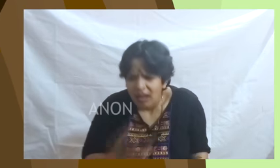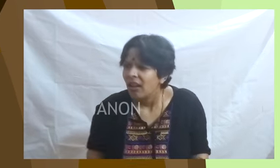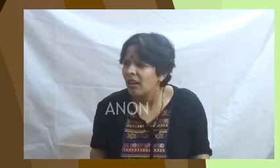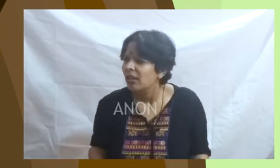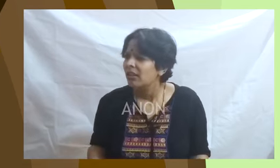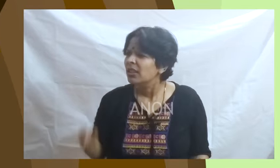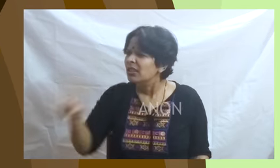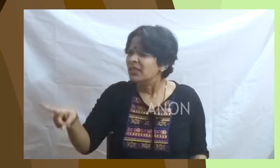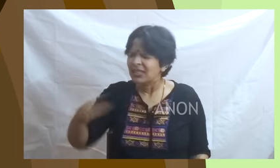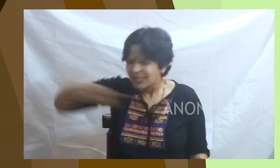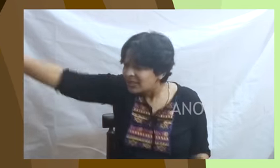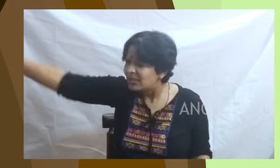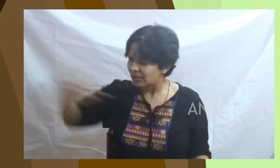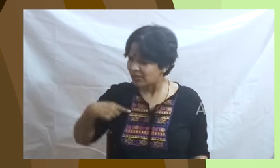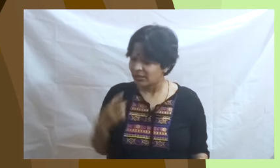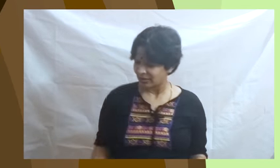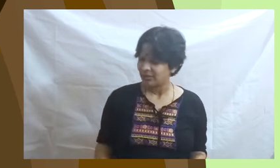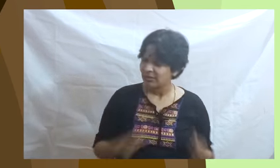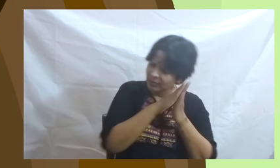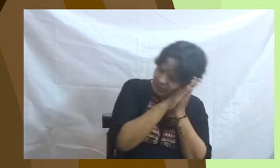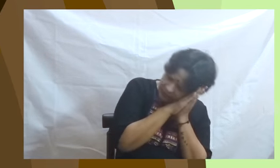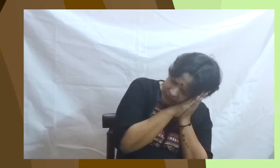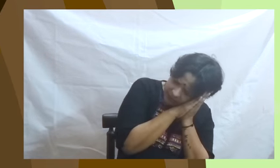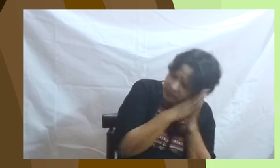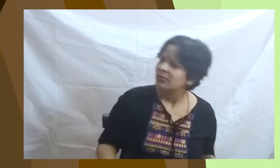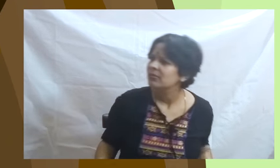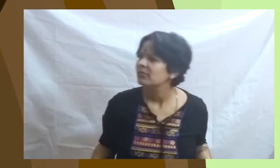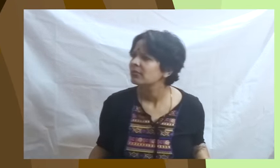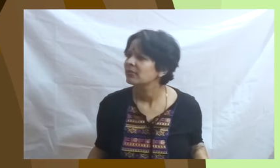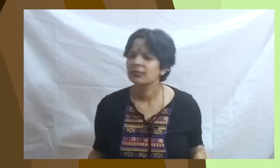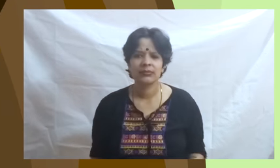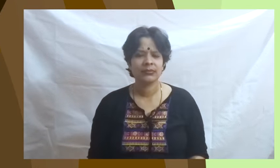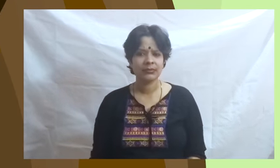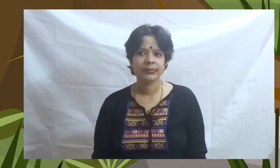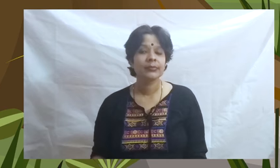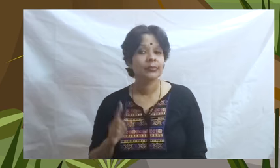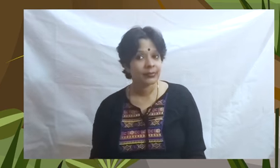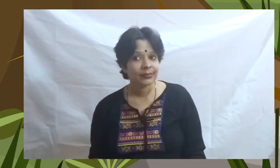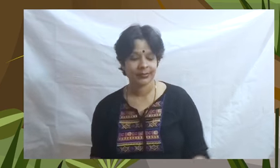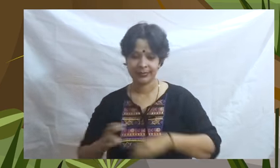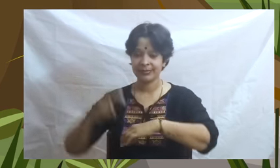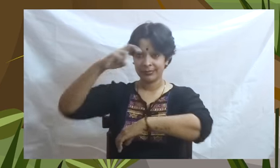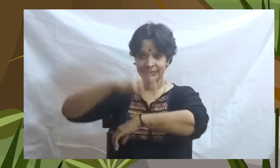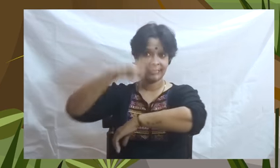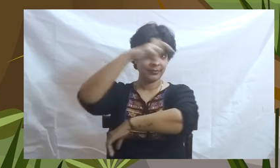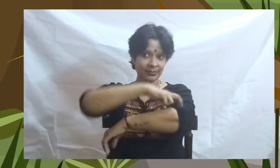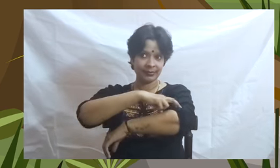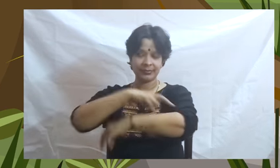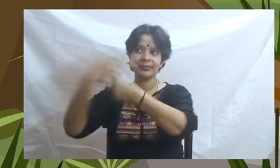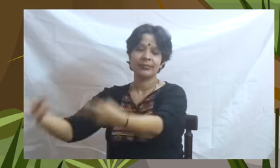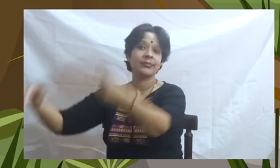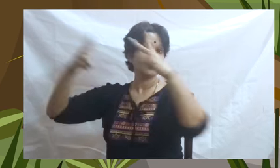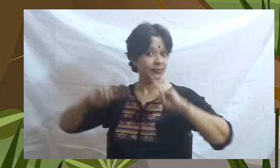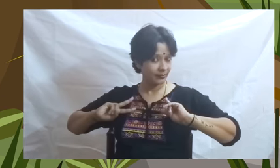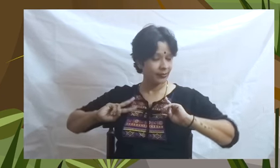"'Have you no manners? You should at least respect my age and leave me to sleep in quiet.' But the grasshopper answered